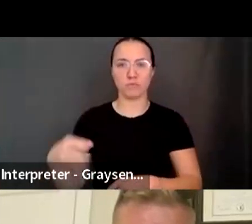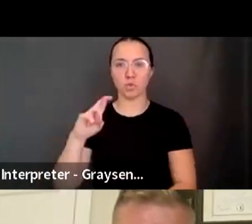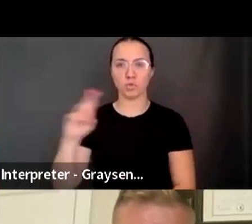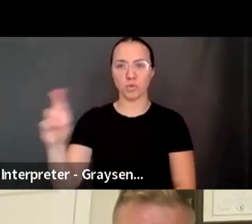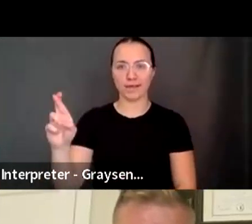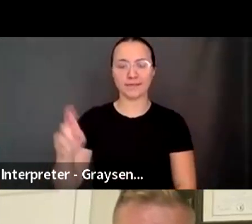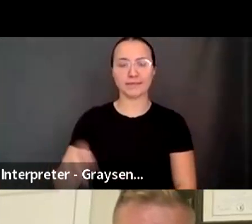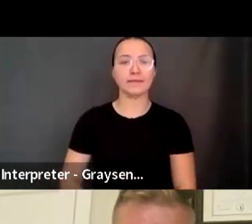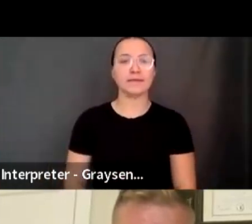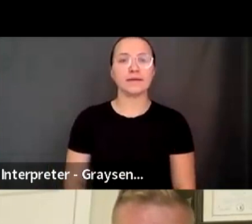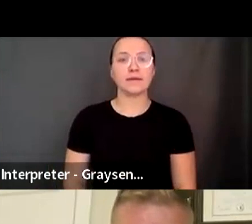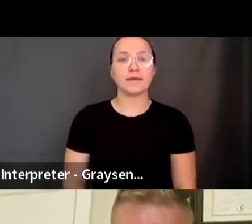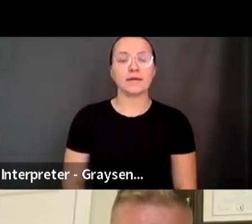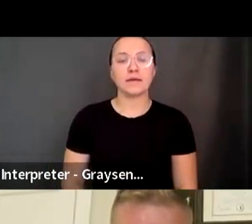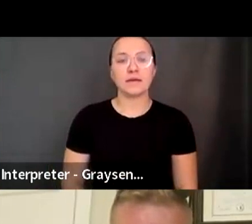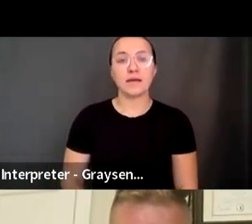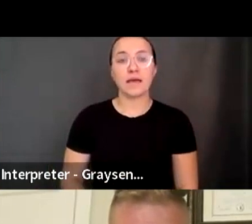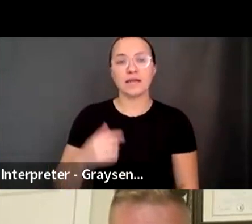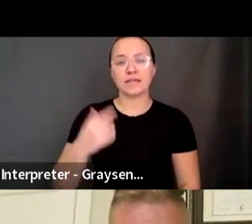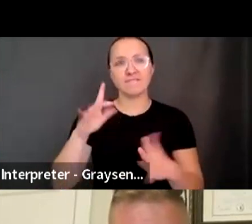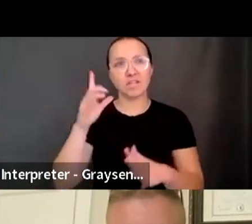chair. And I have heard